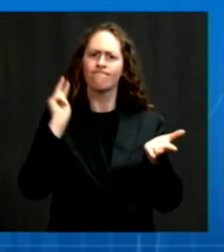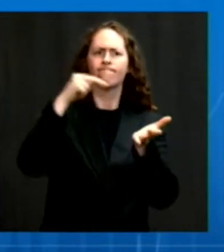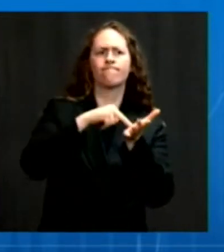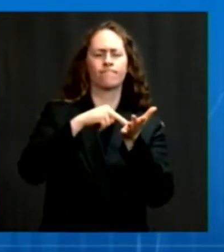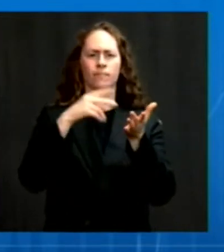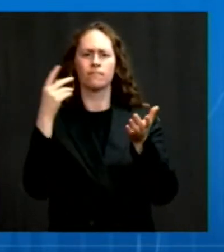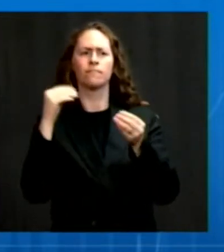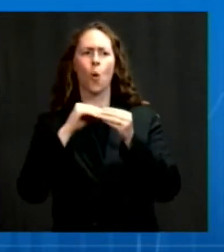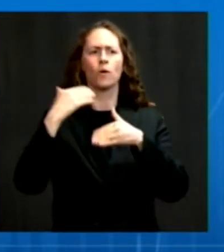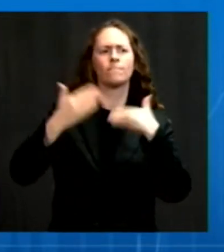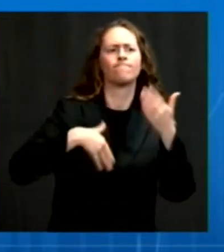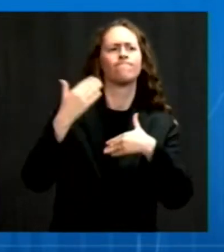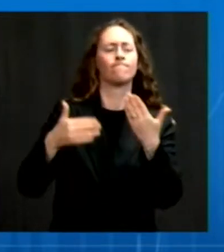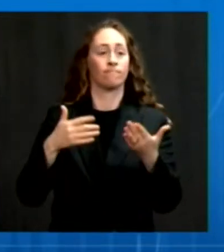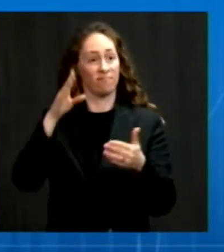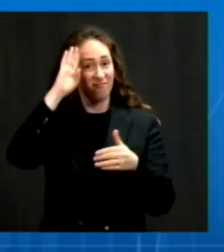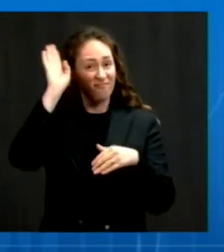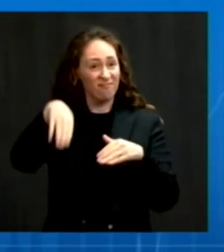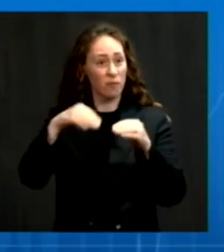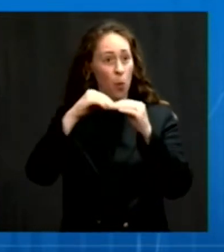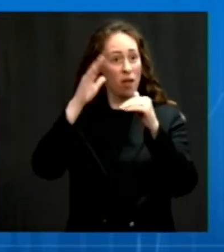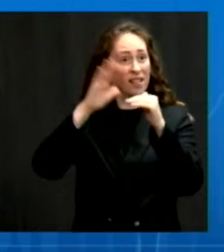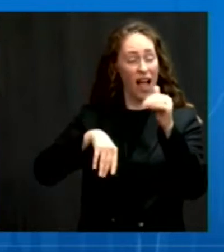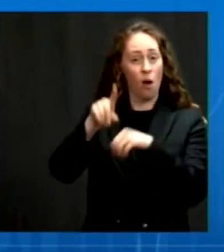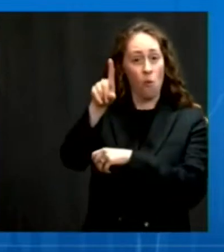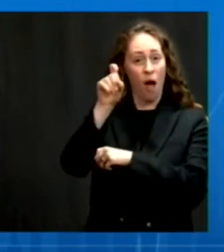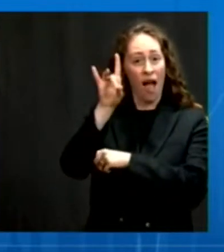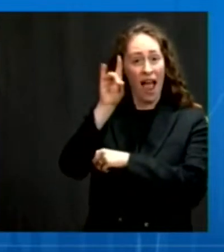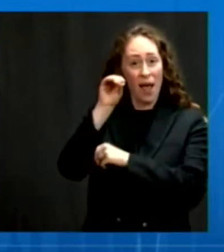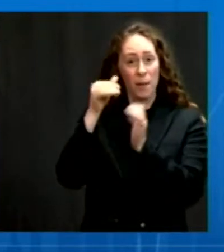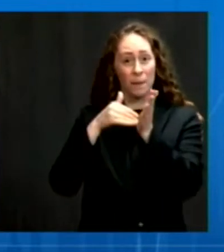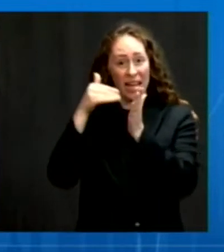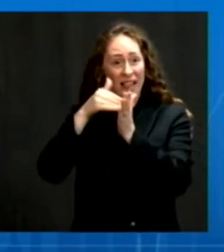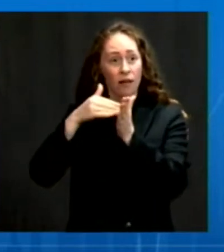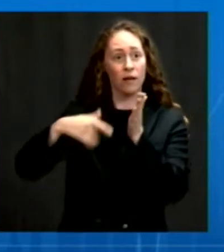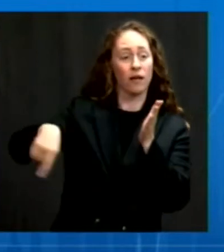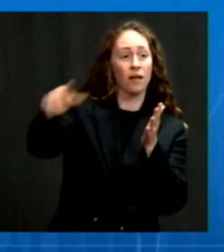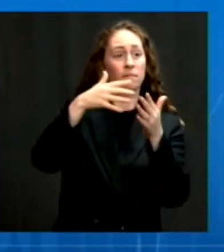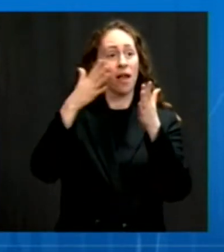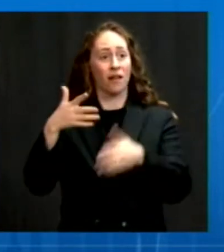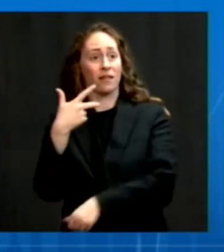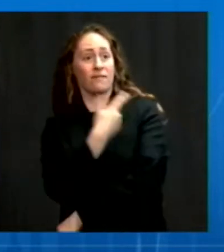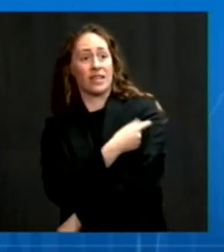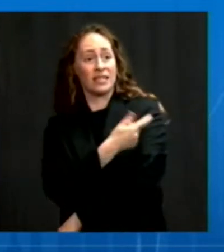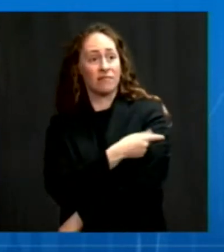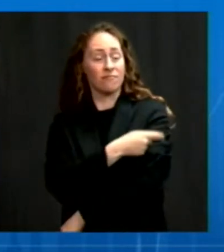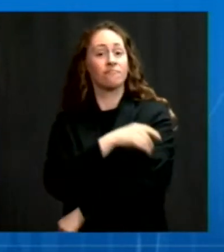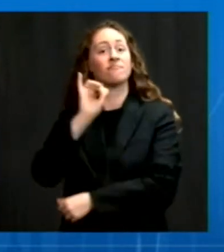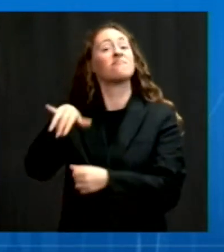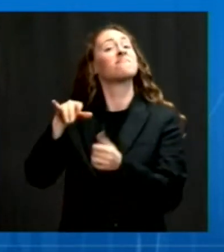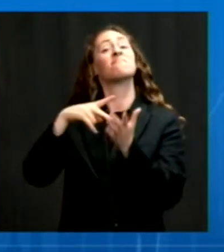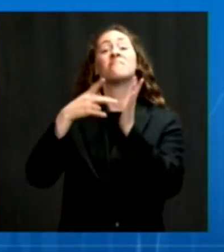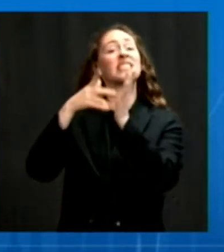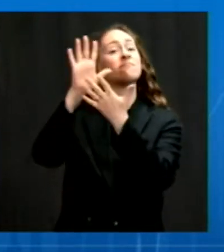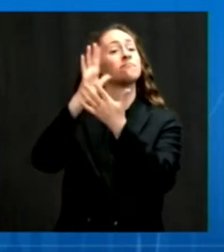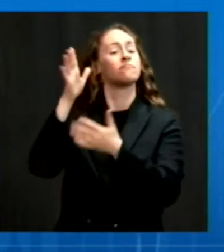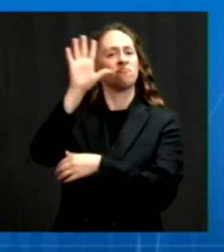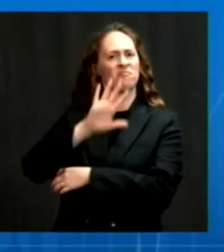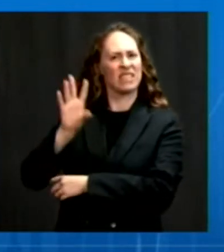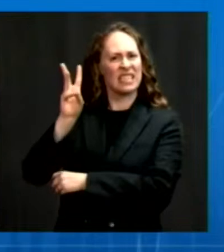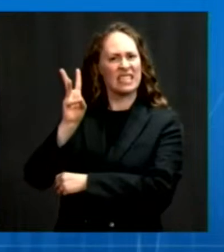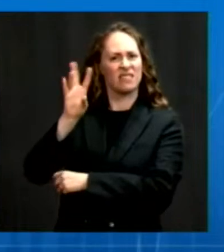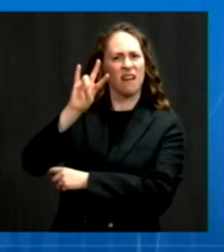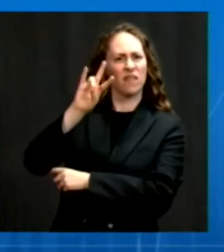180 million Americans, including 67% of adults, 2 out of 3 adult